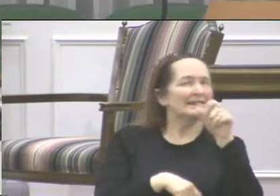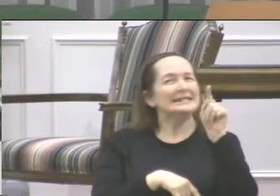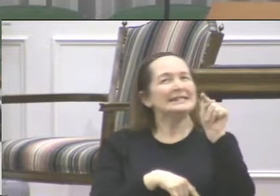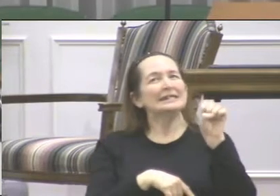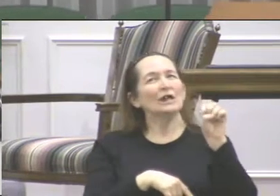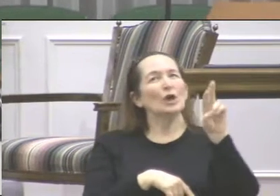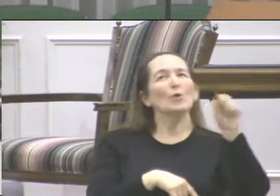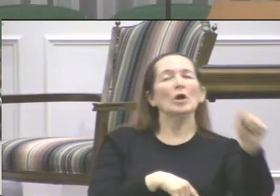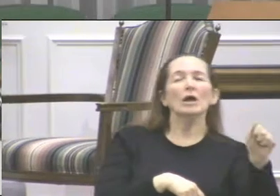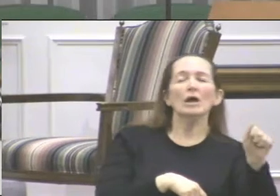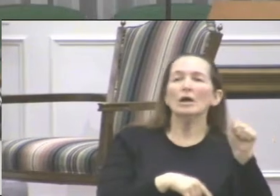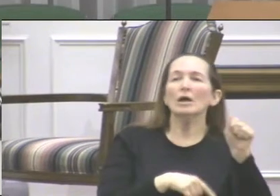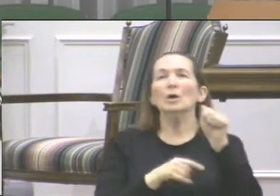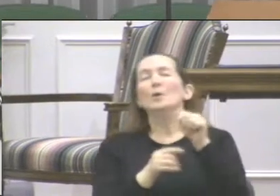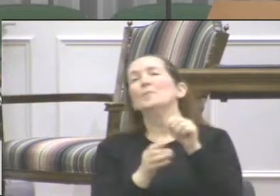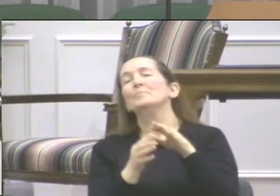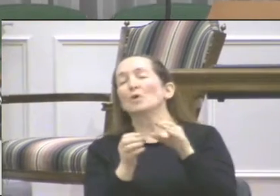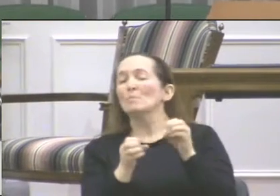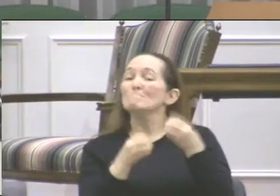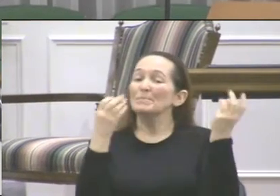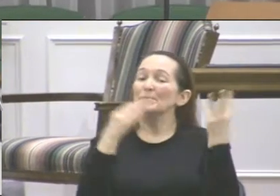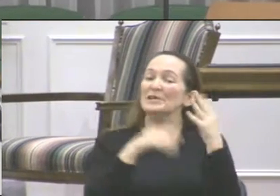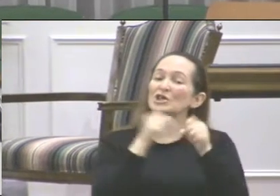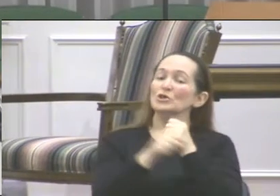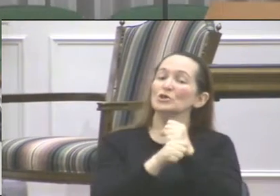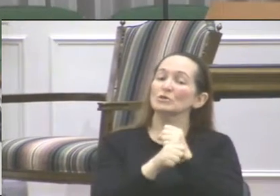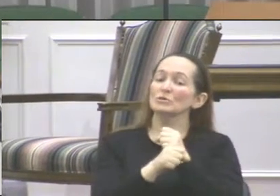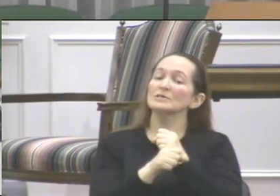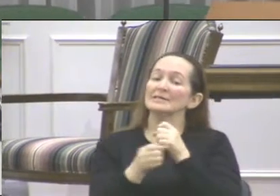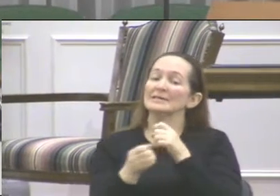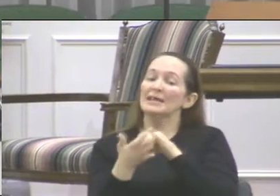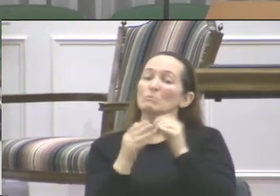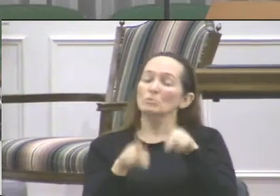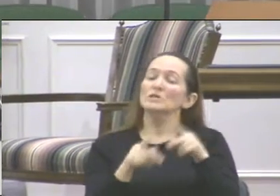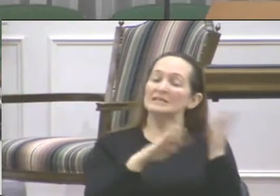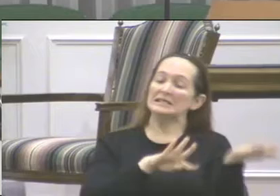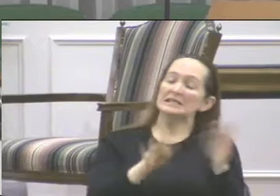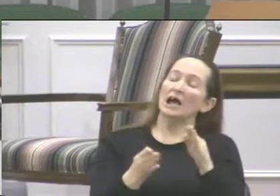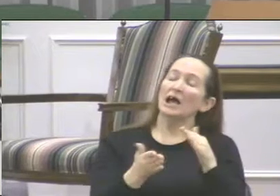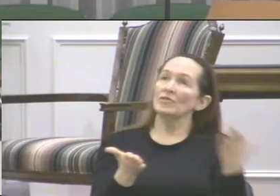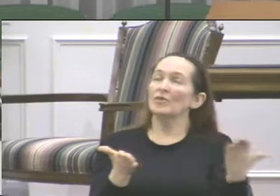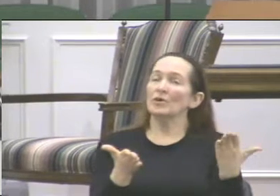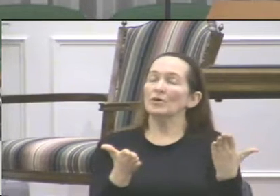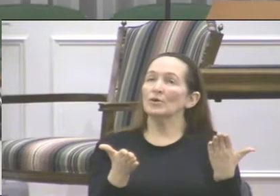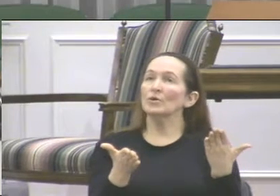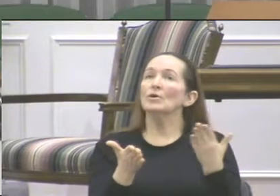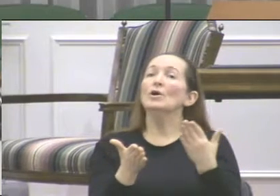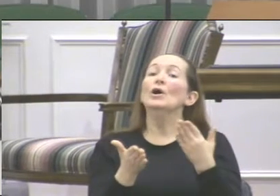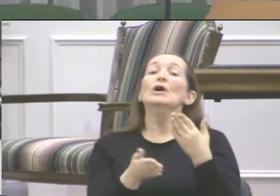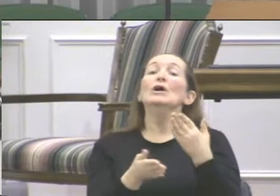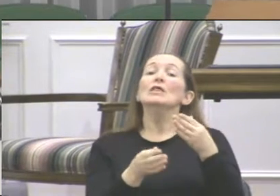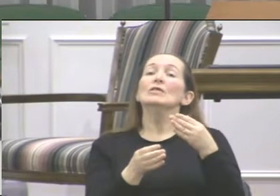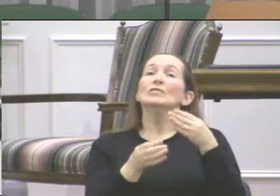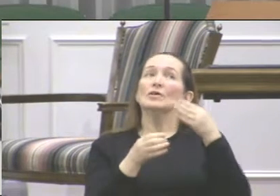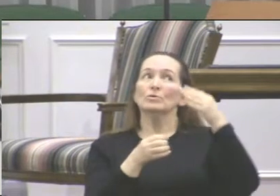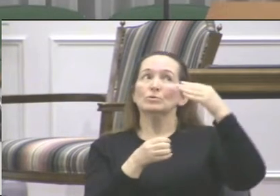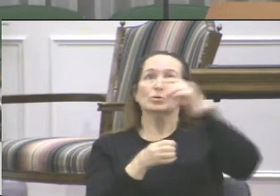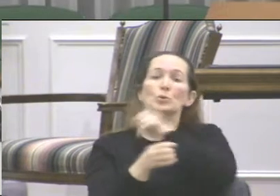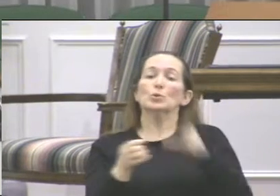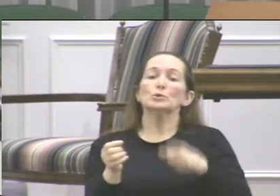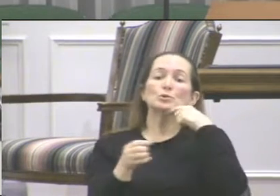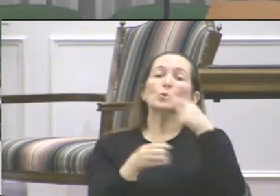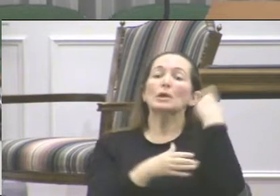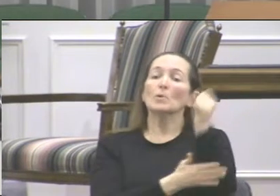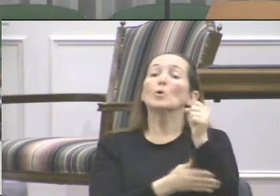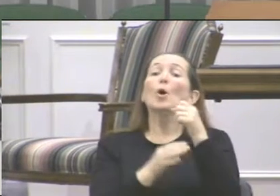Now the Lord said to Abram, "Go forth from your country, and from your relatives, and from your father's house, to